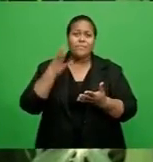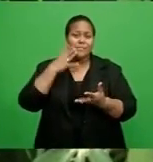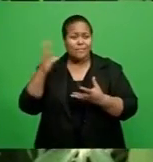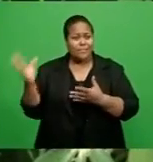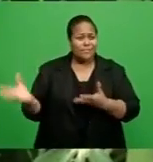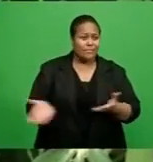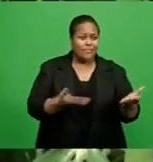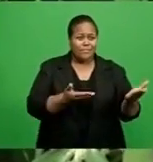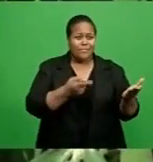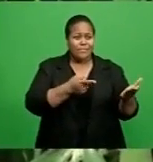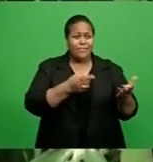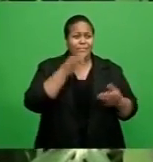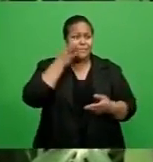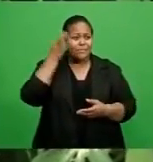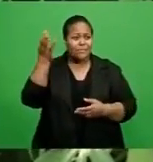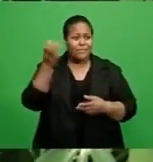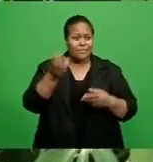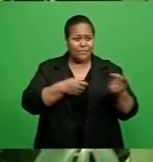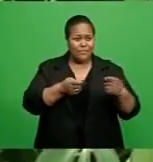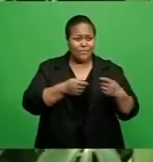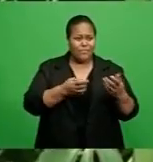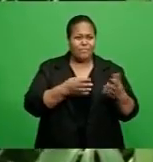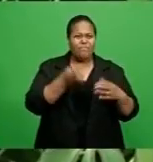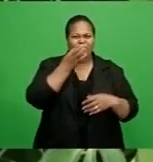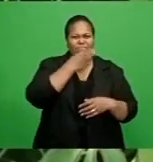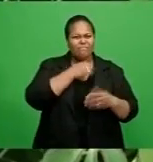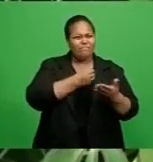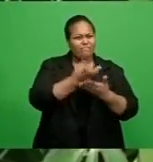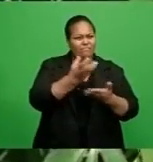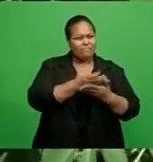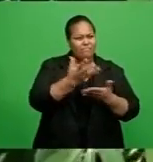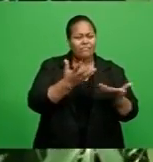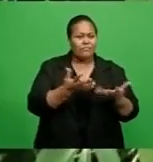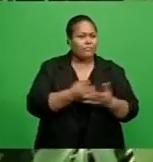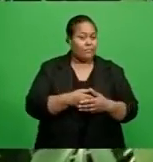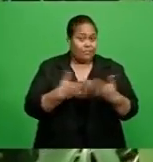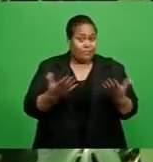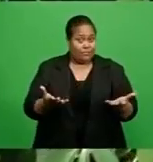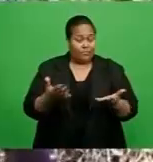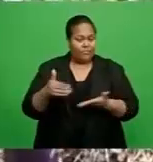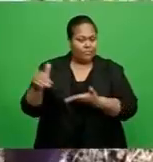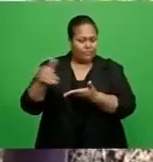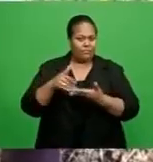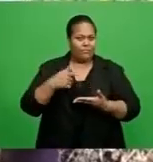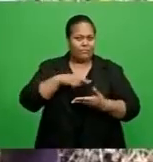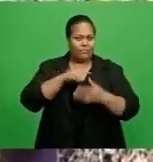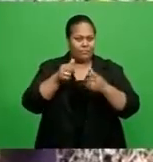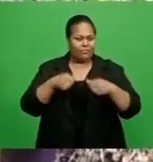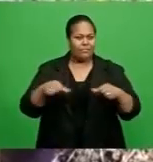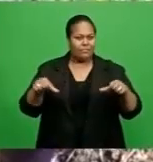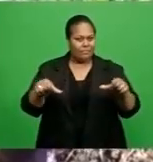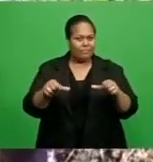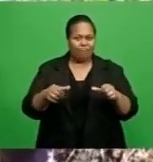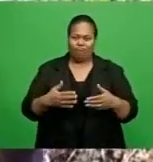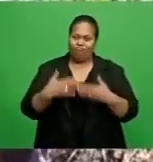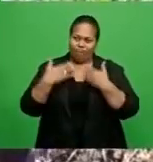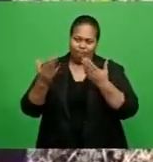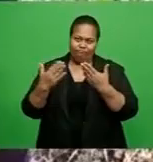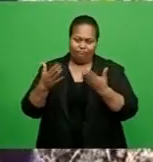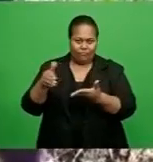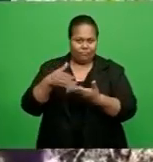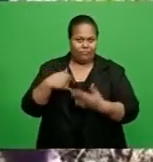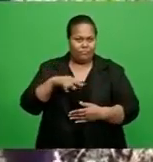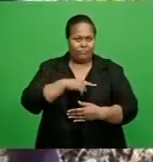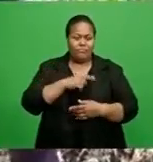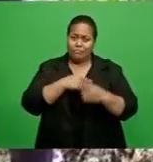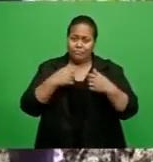because there was many. So this initiative by the ministry and the AMA will greatly help us. We are so fortunate that we have